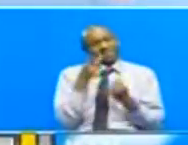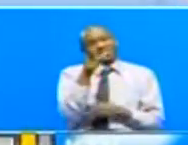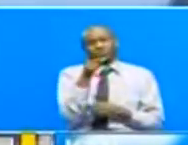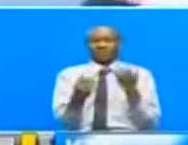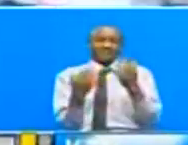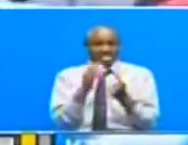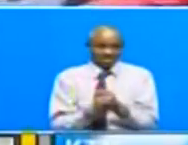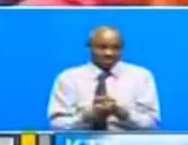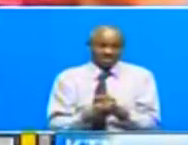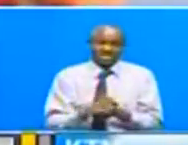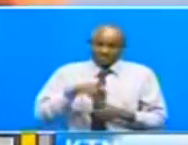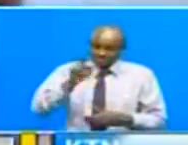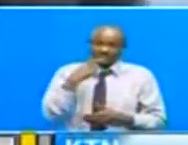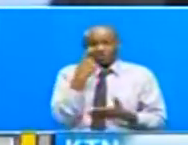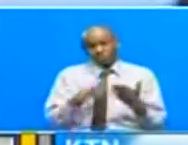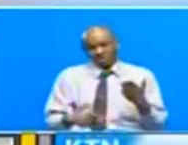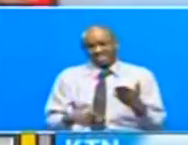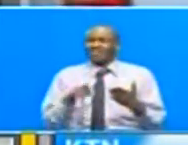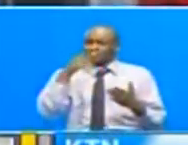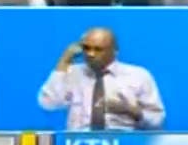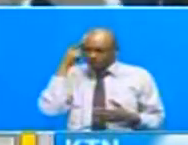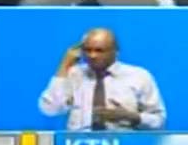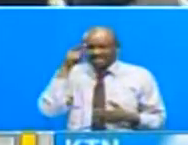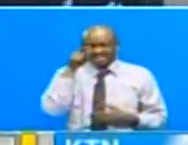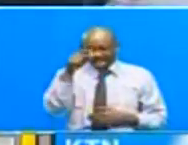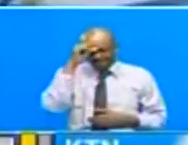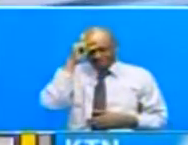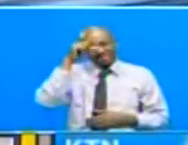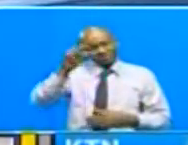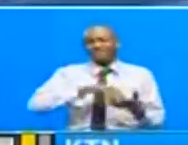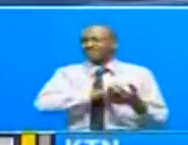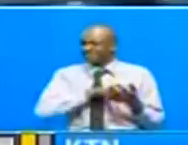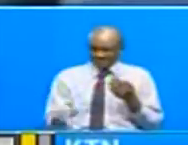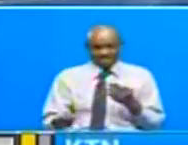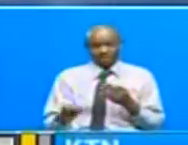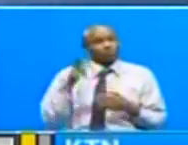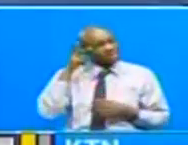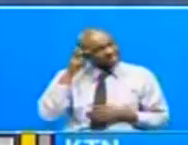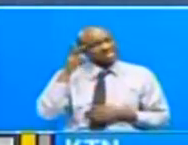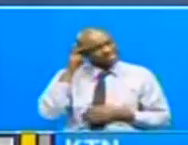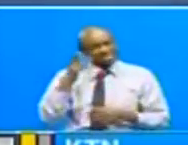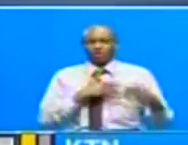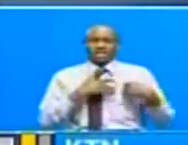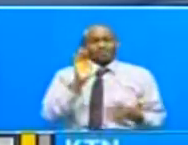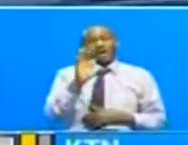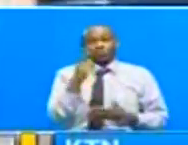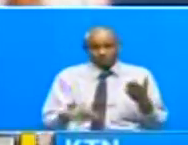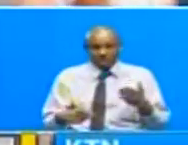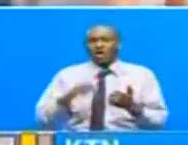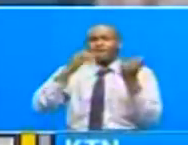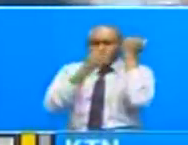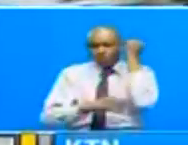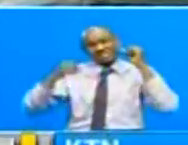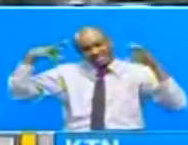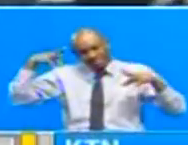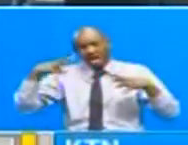Market, was inevitable according to them. This is because they say the government has failed to listen to some of their concerns, which include poor